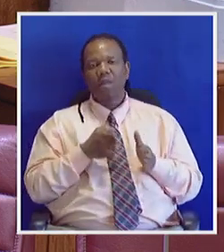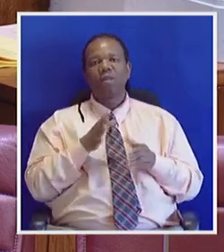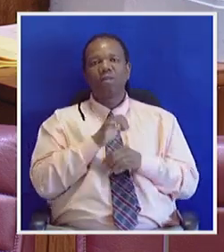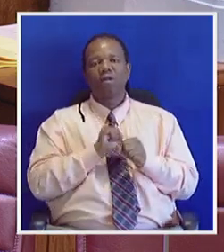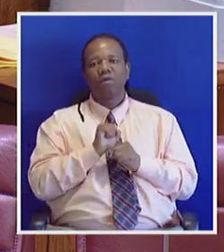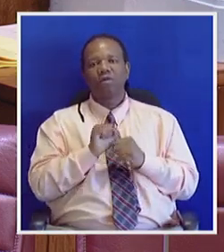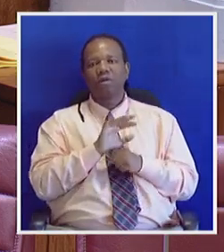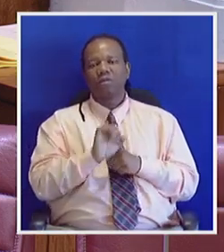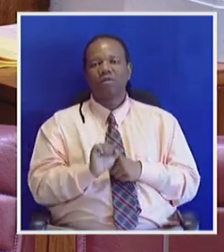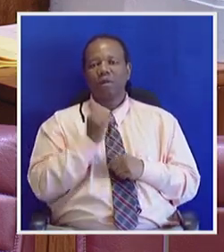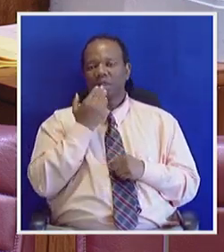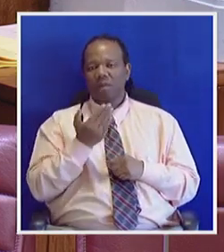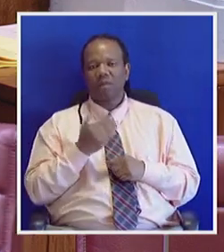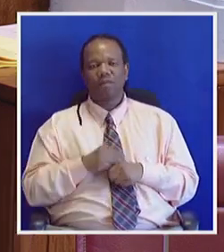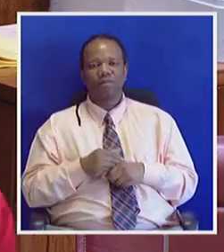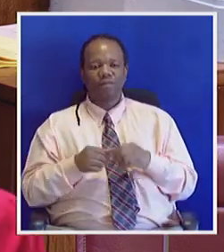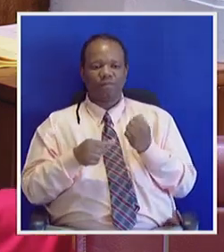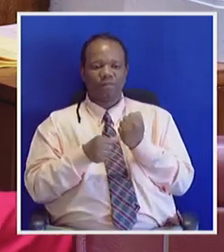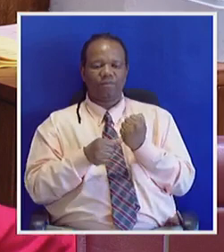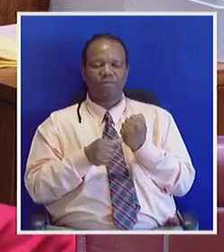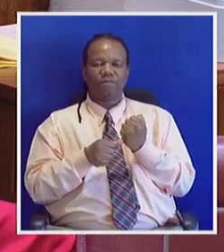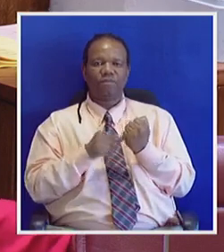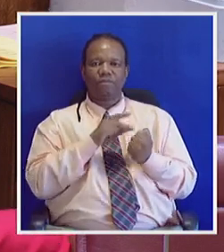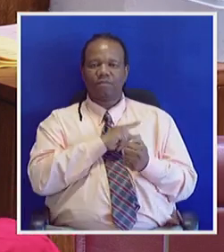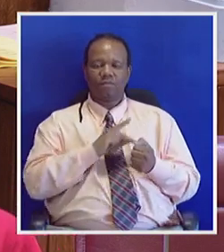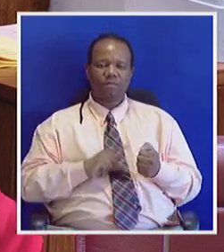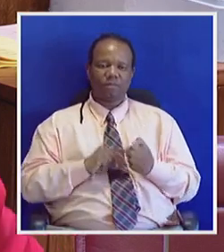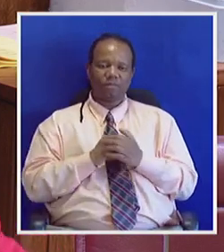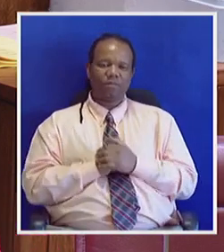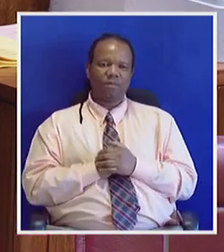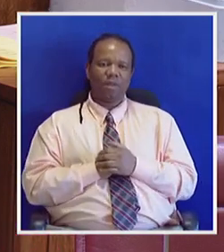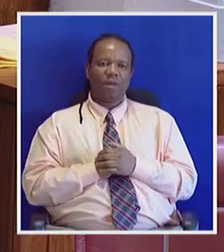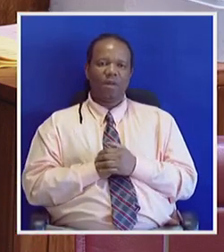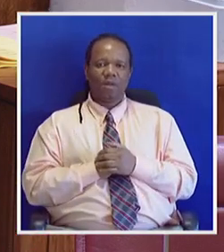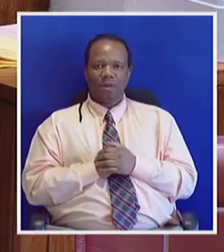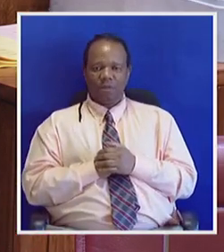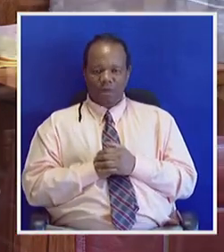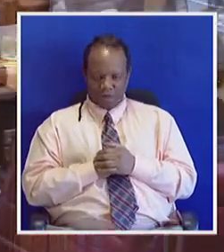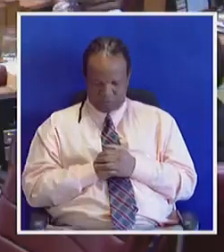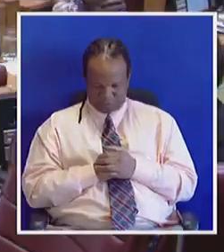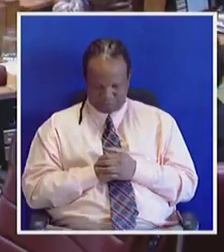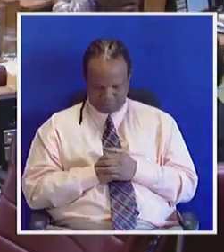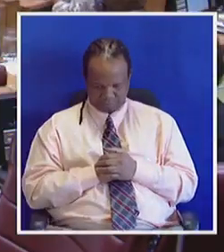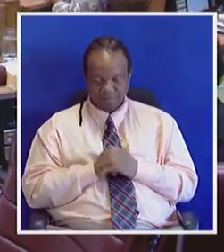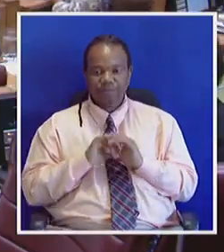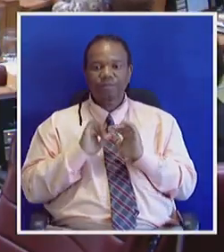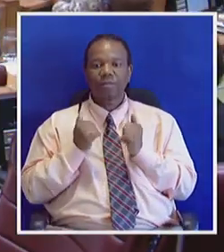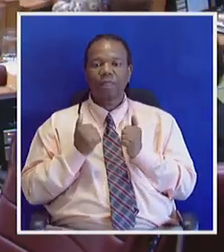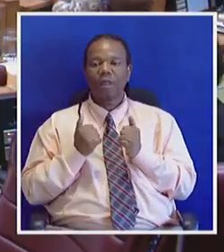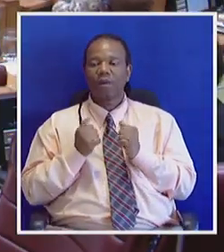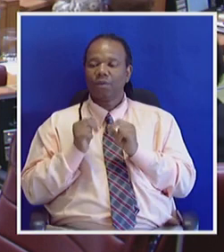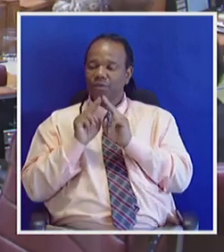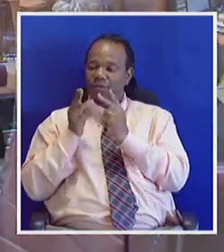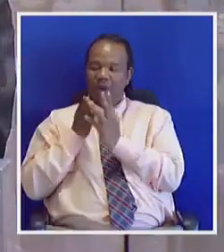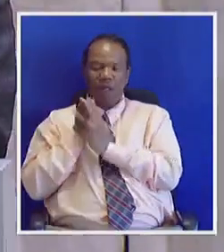Thank you, Chair. Thank you, sir. Deputy President? The universal access on early